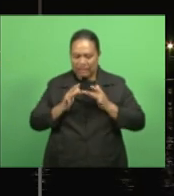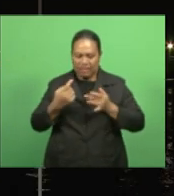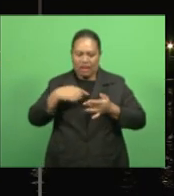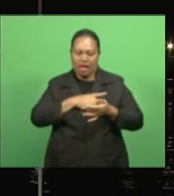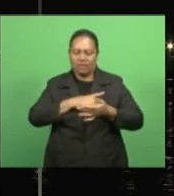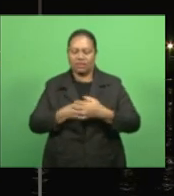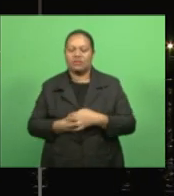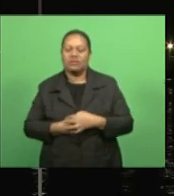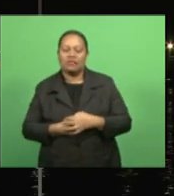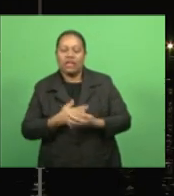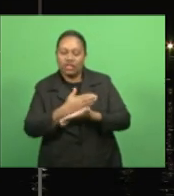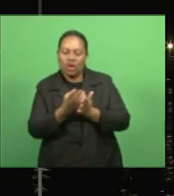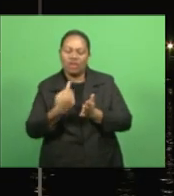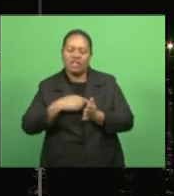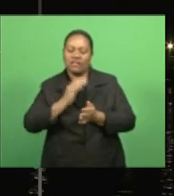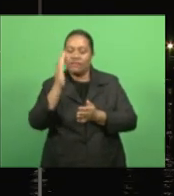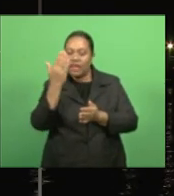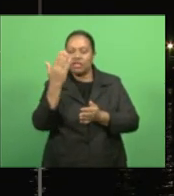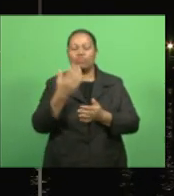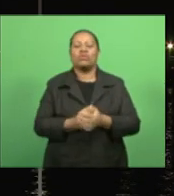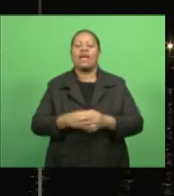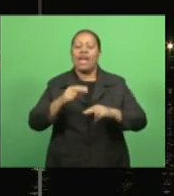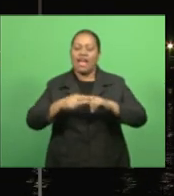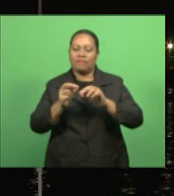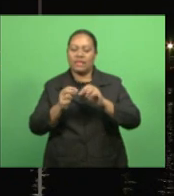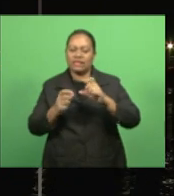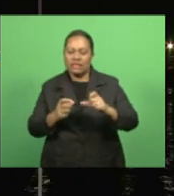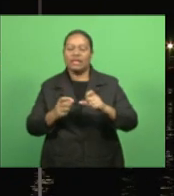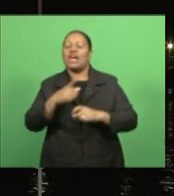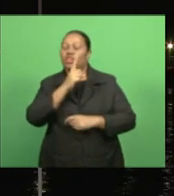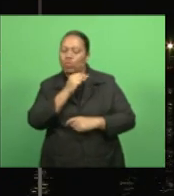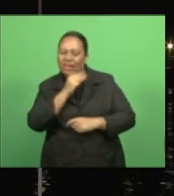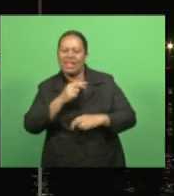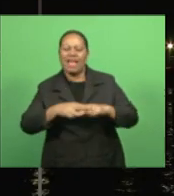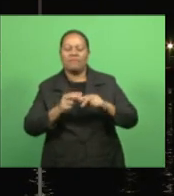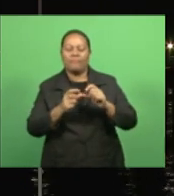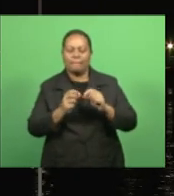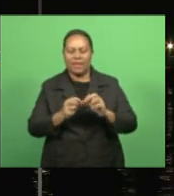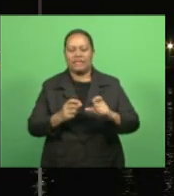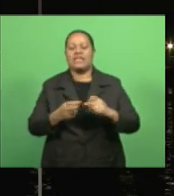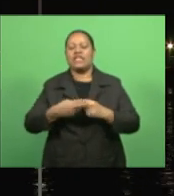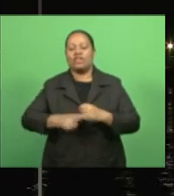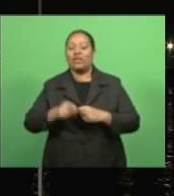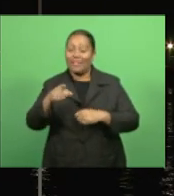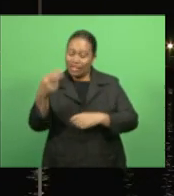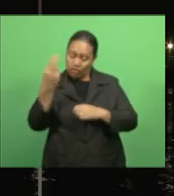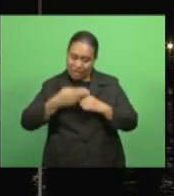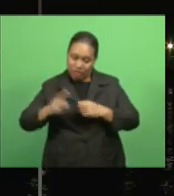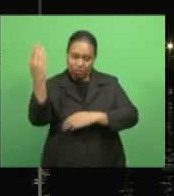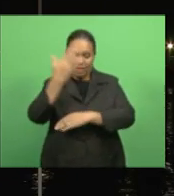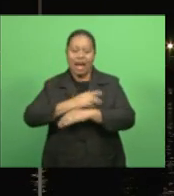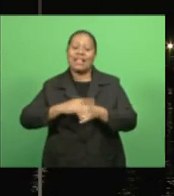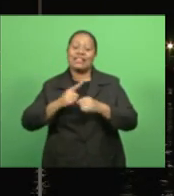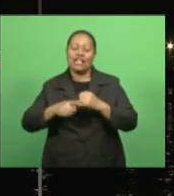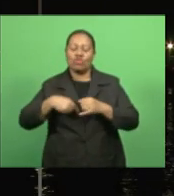fbcnews@fbc.com.fj. Share it with us on our Facebook page, FBC News, and our Twitter page at FBC_news. That's your news for tonight. Until